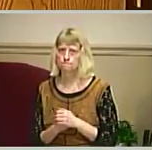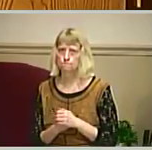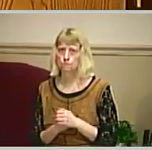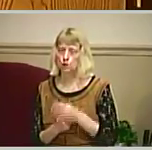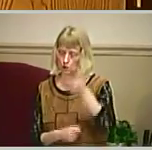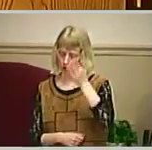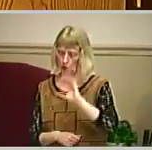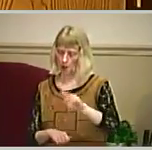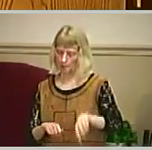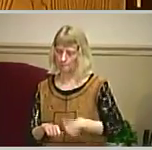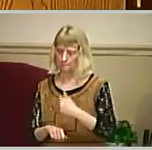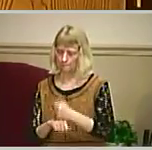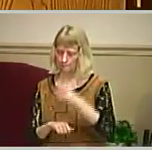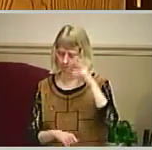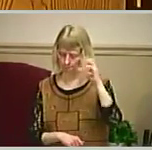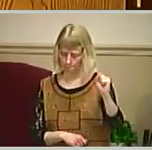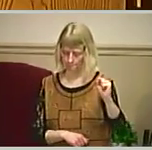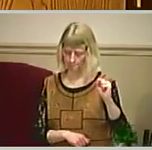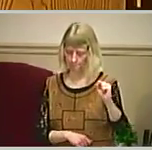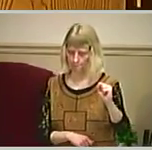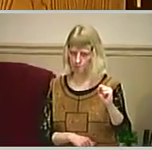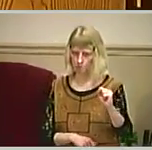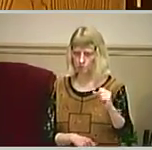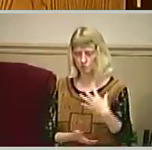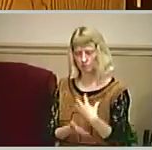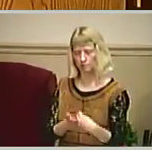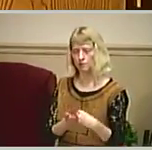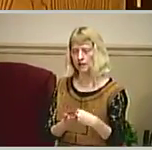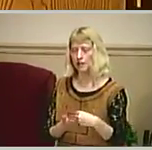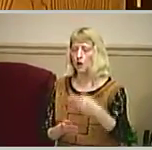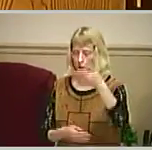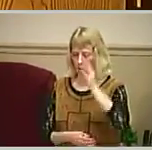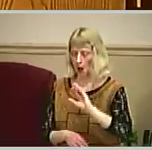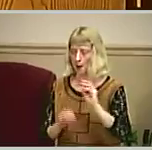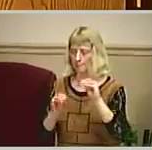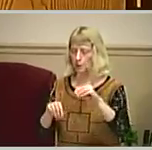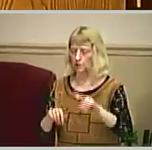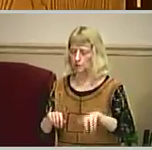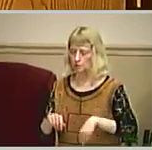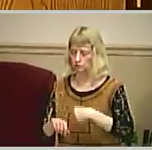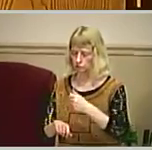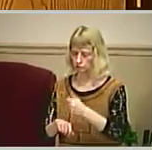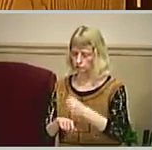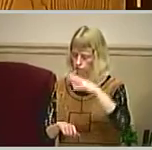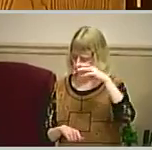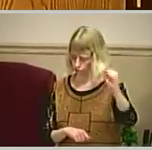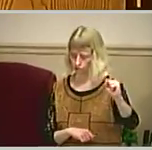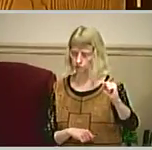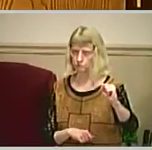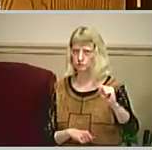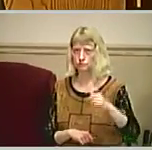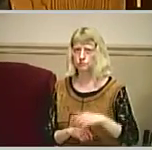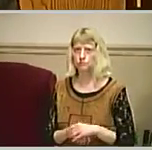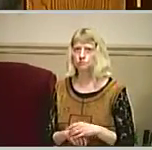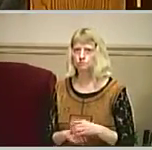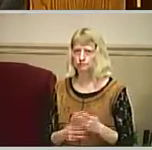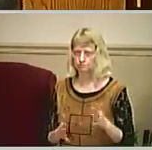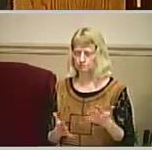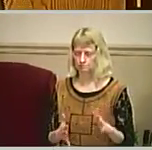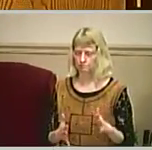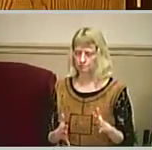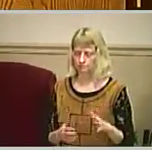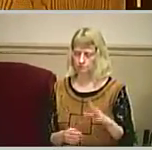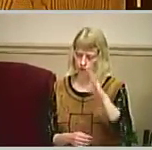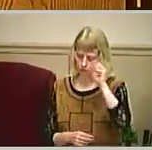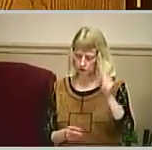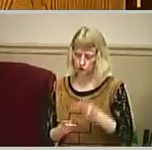It's God who put that person into office. Say that with me. It's God who put that person into office. From the president right down to